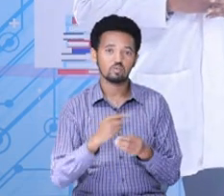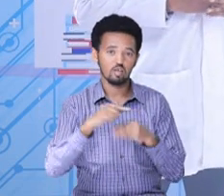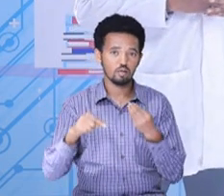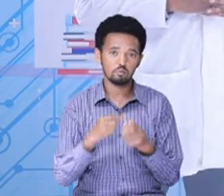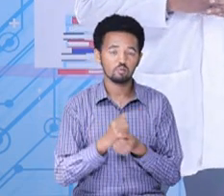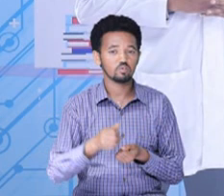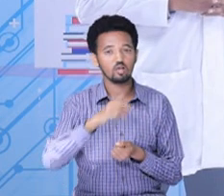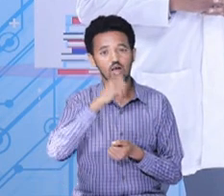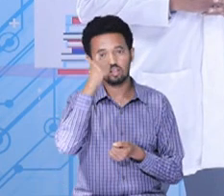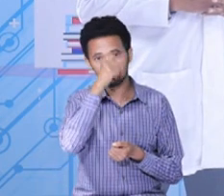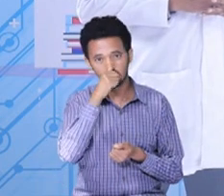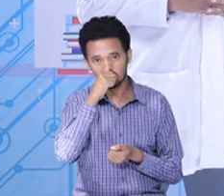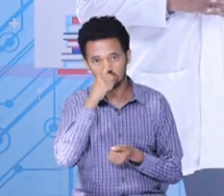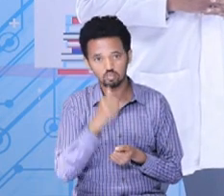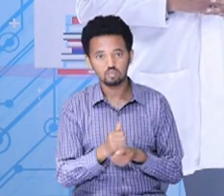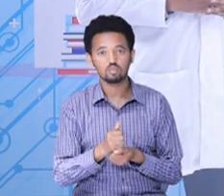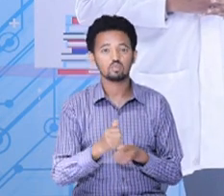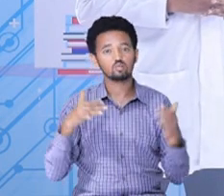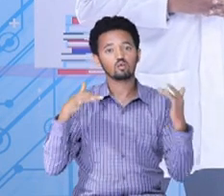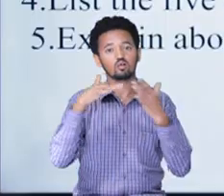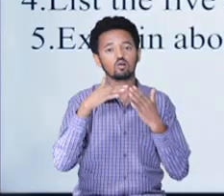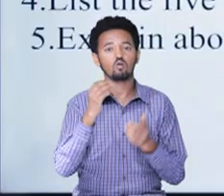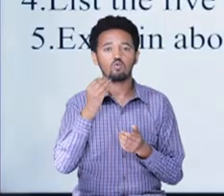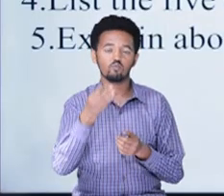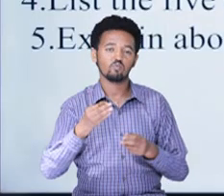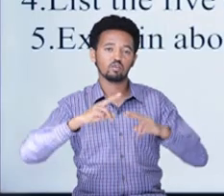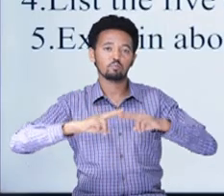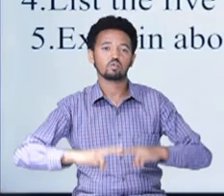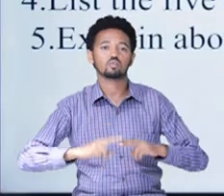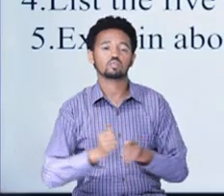the Algerian War of Independence.